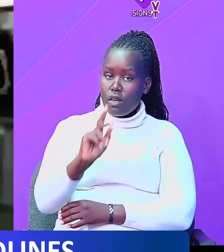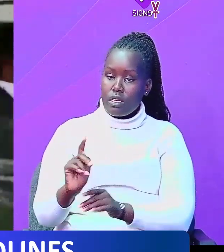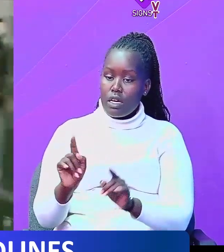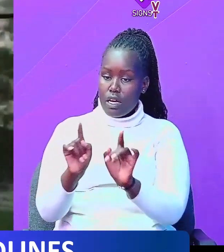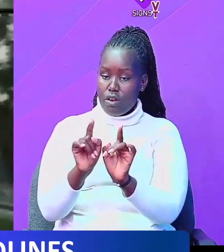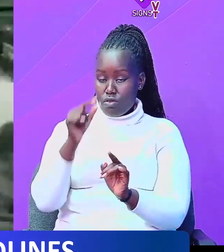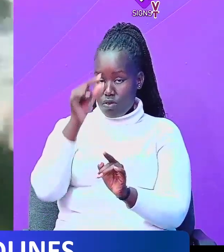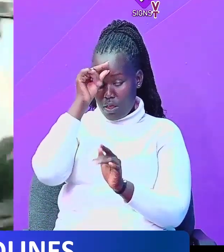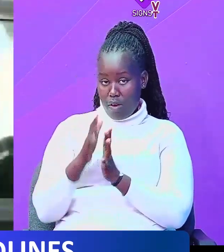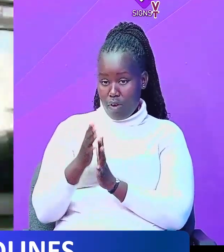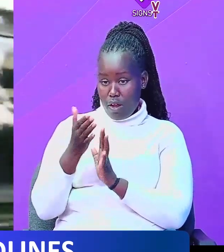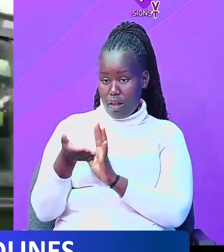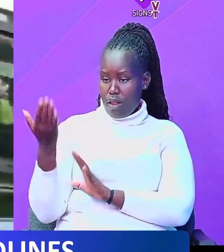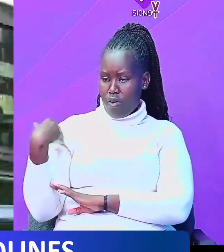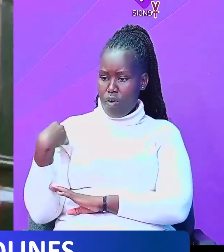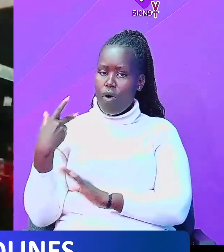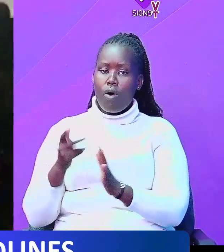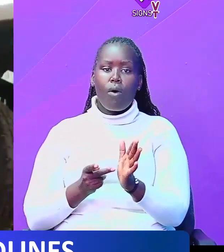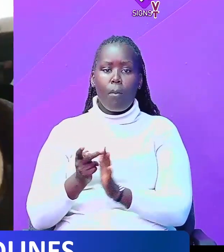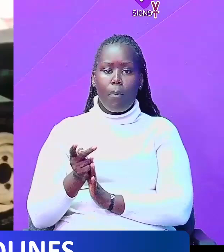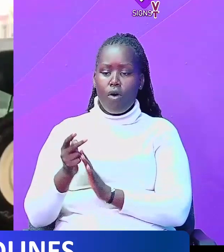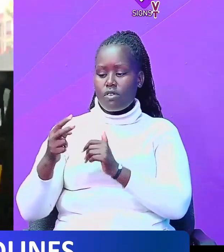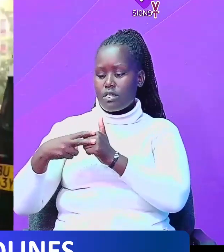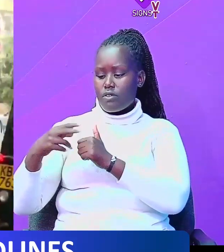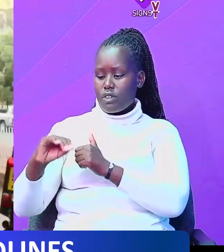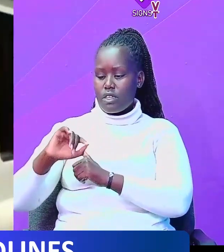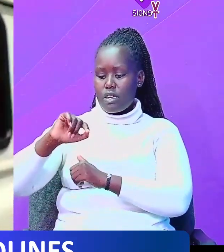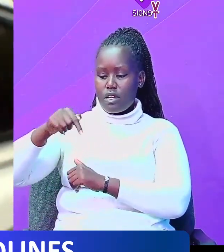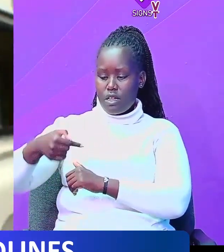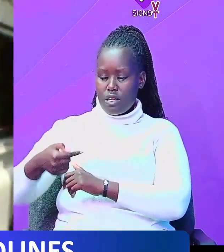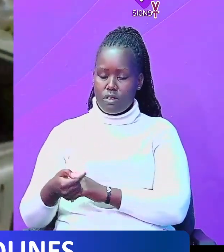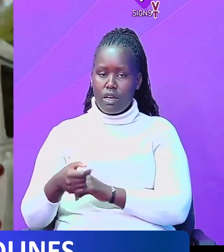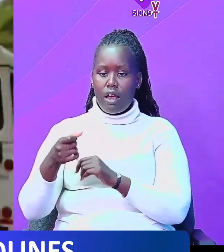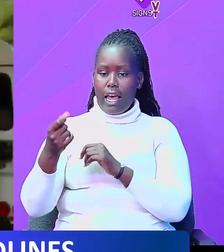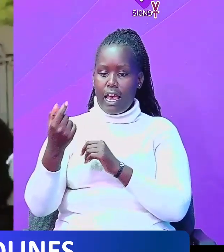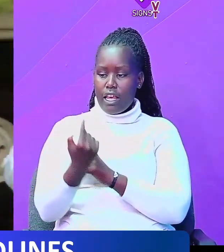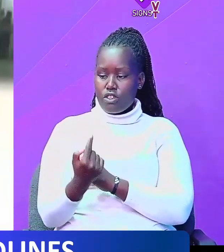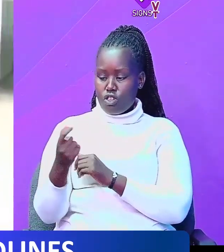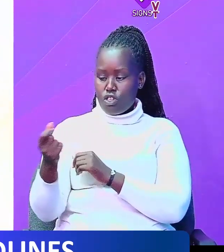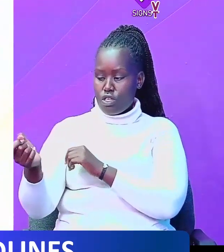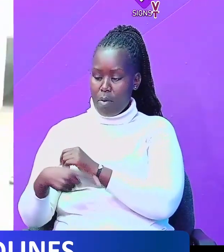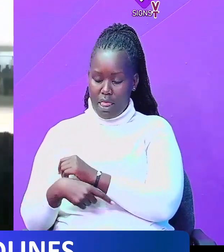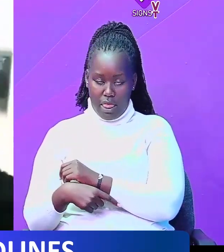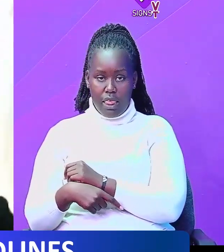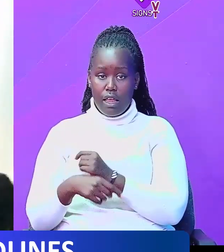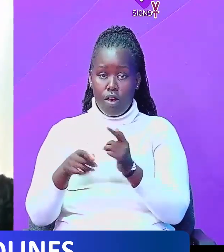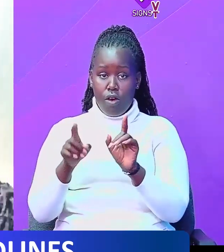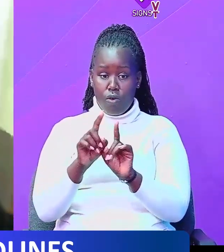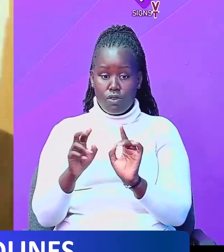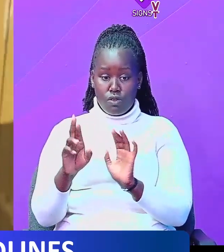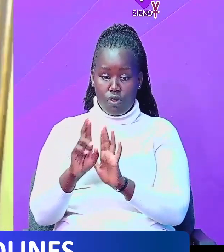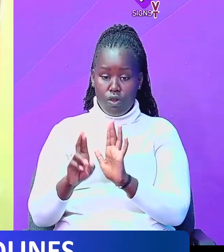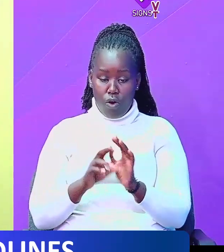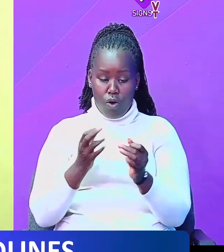the former paying rent of 70,000 a month. And the ruling also freed Ndathi, who